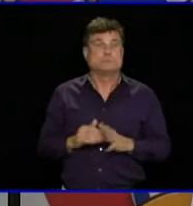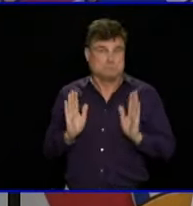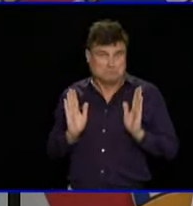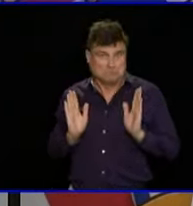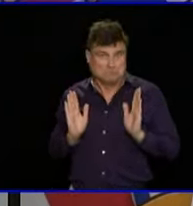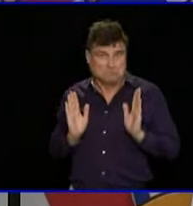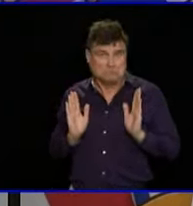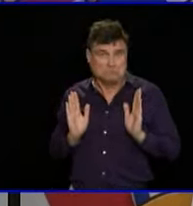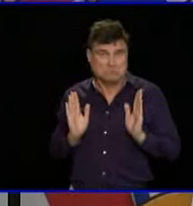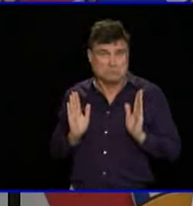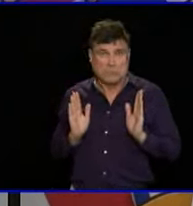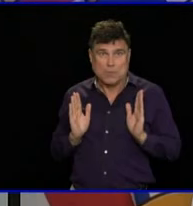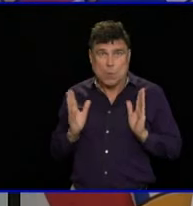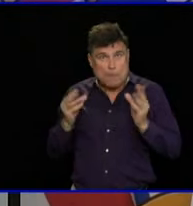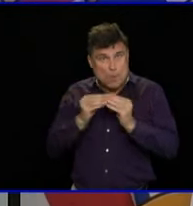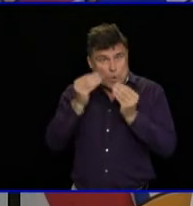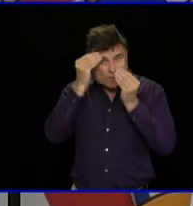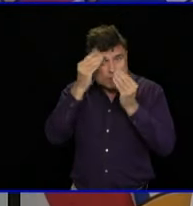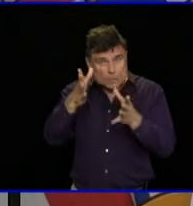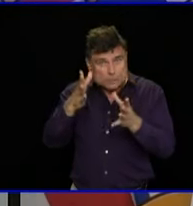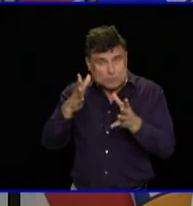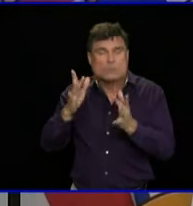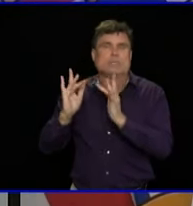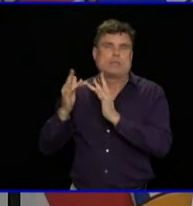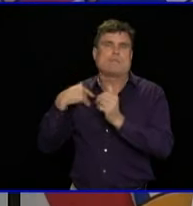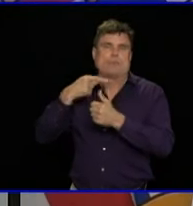province's COVID-19 response, visit